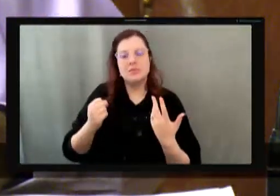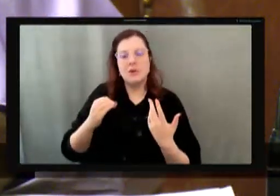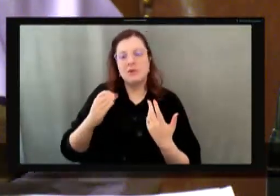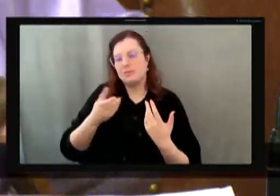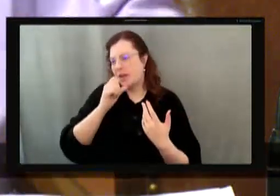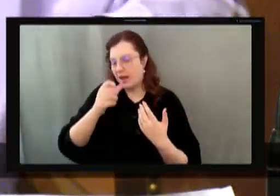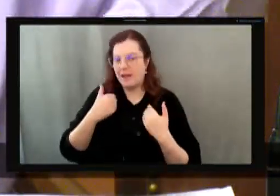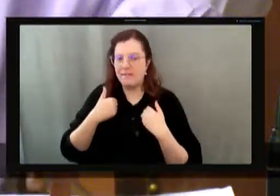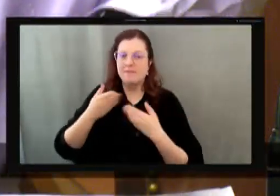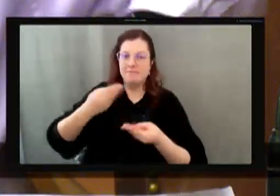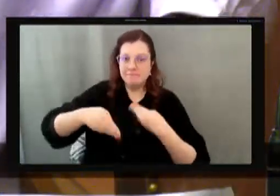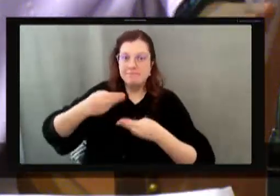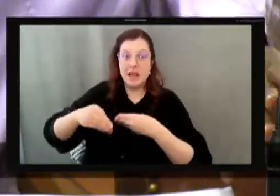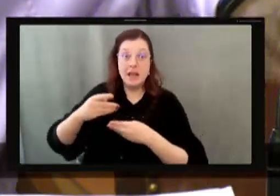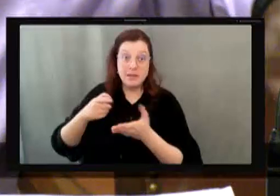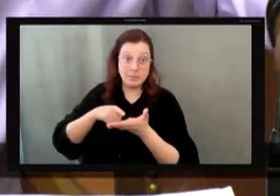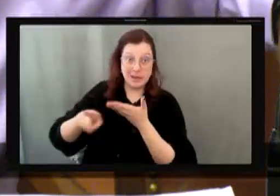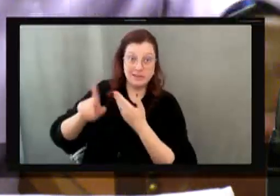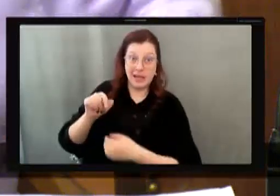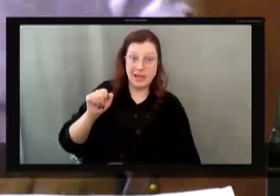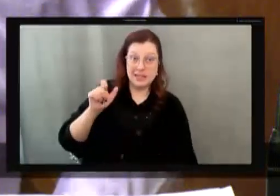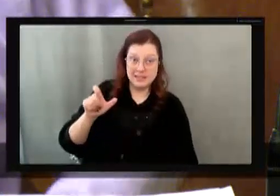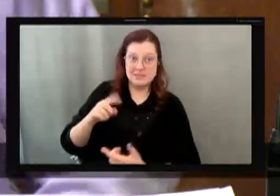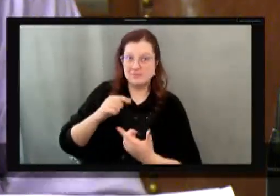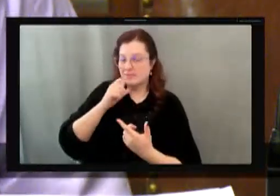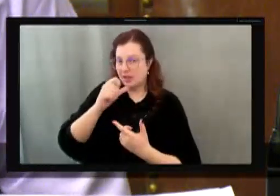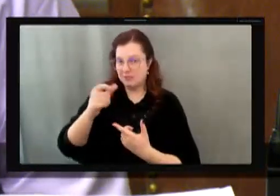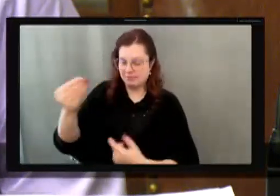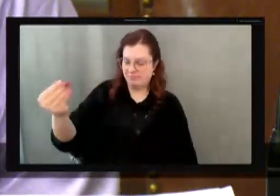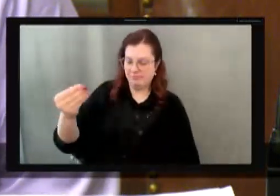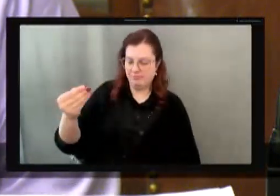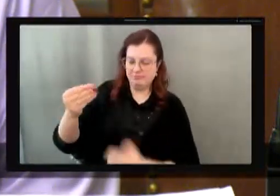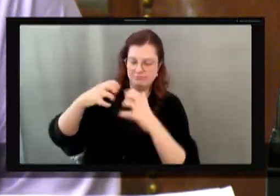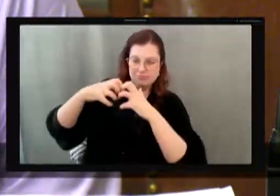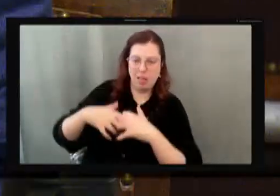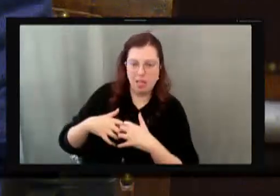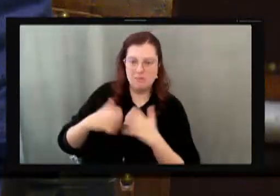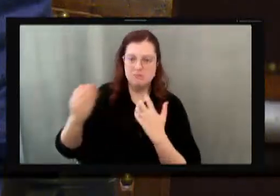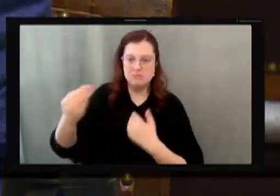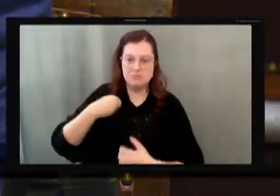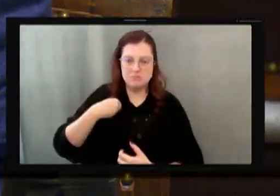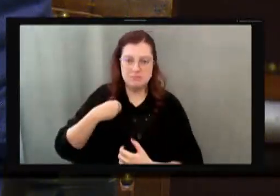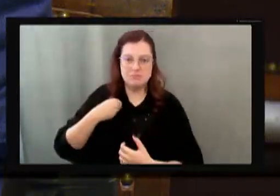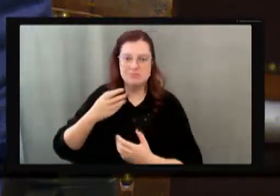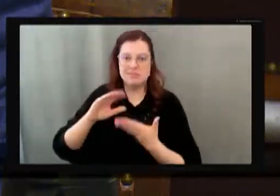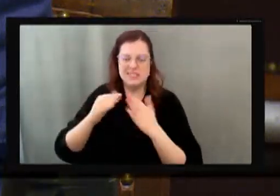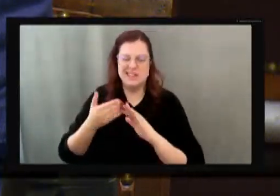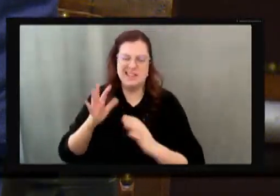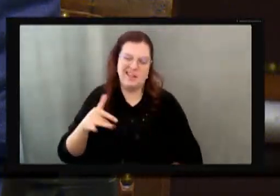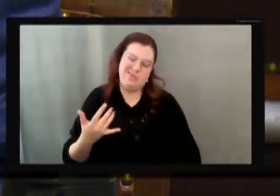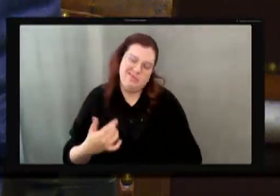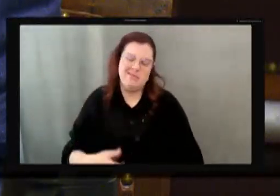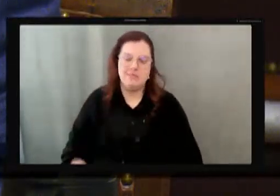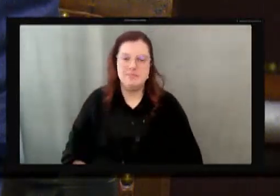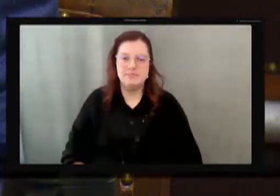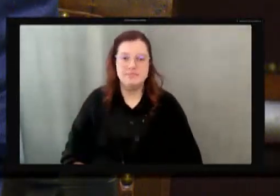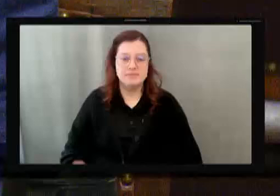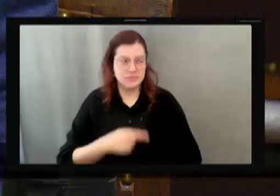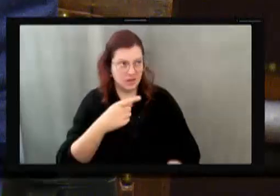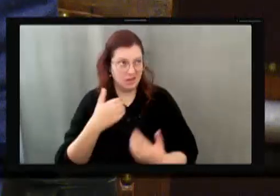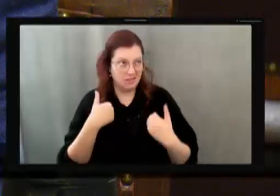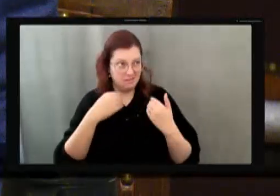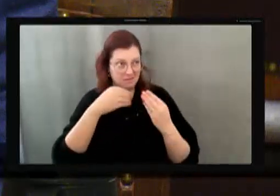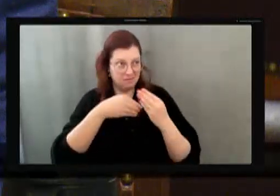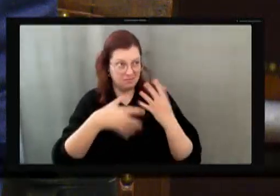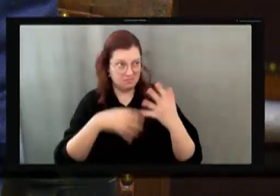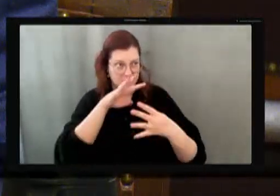and pay taxes. And then the property falling into disrepair and things like that. Right. Do you have a listing or a spreadsheet as